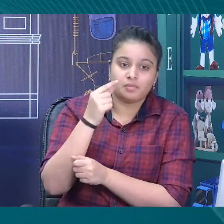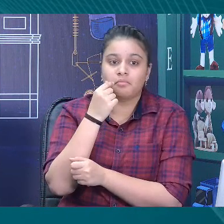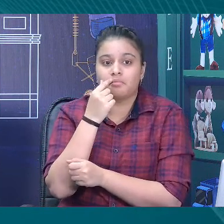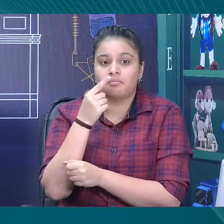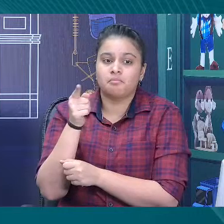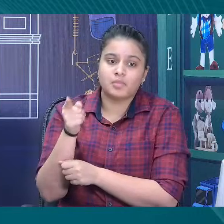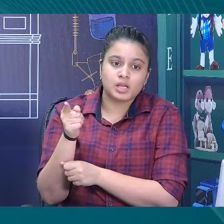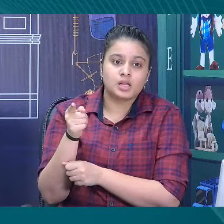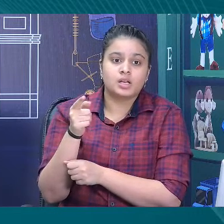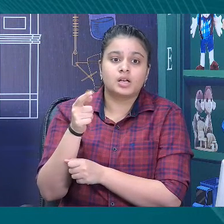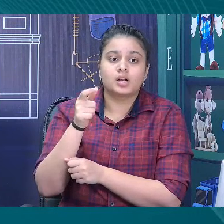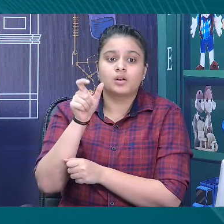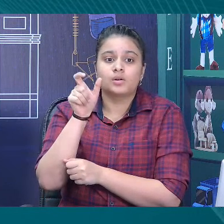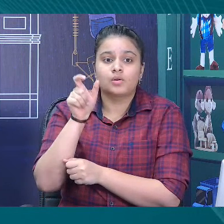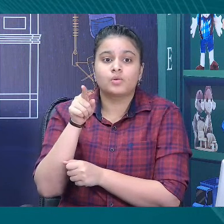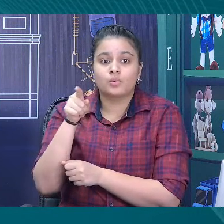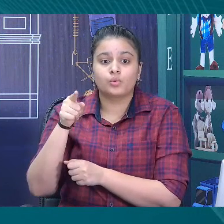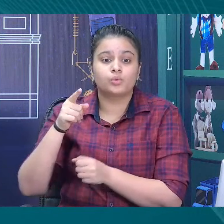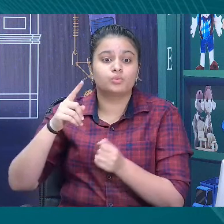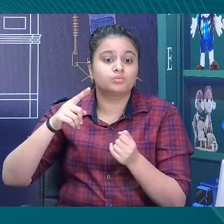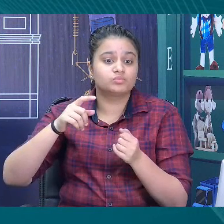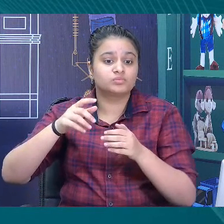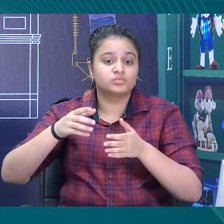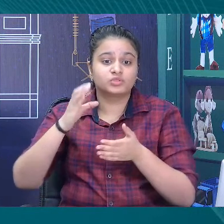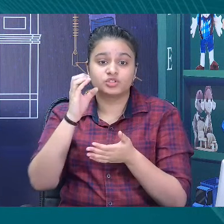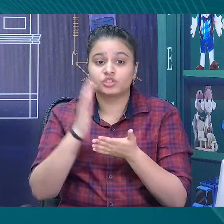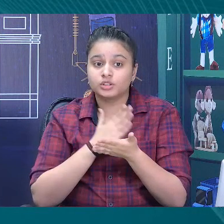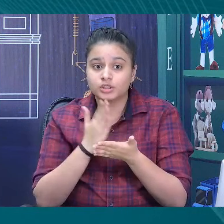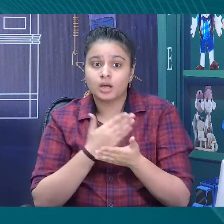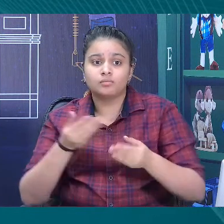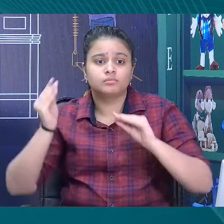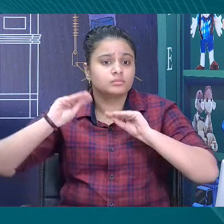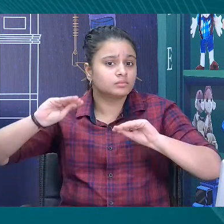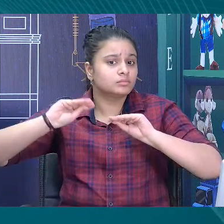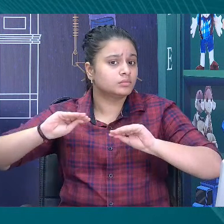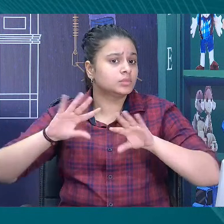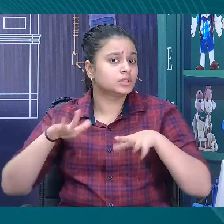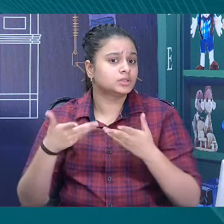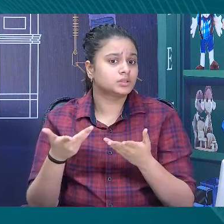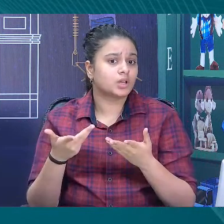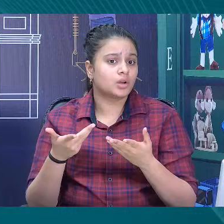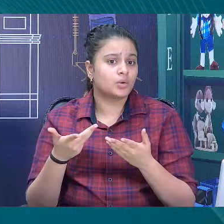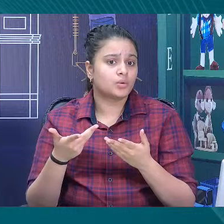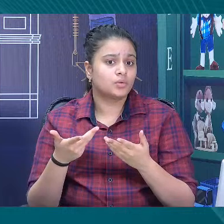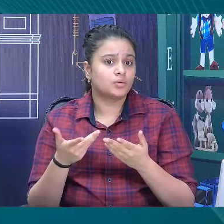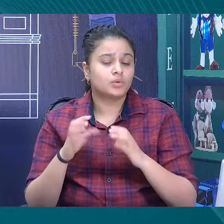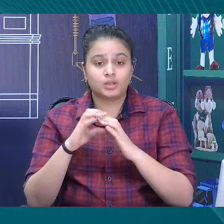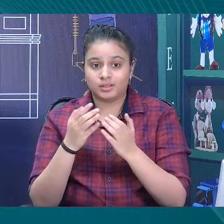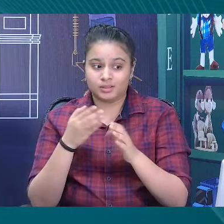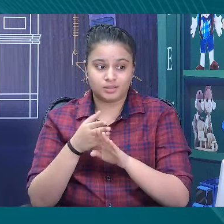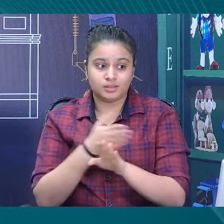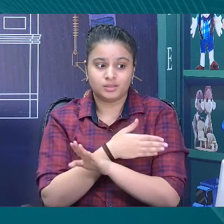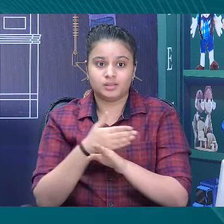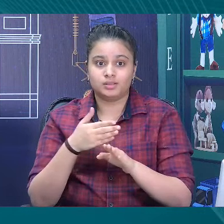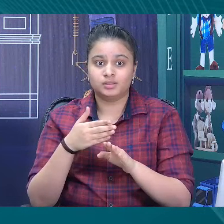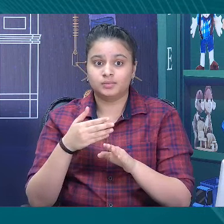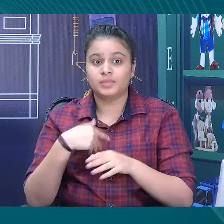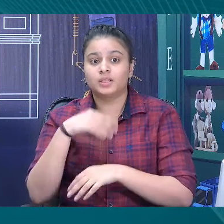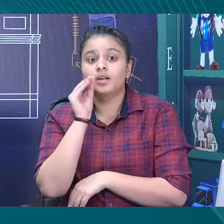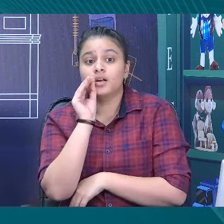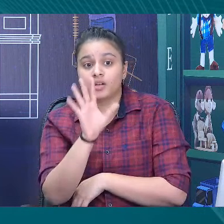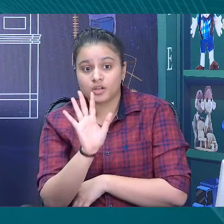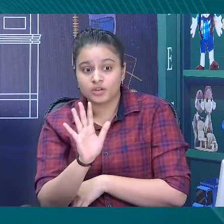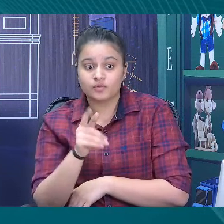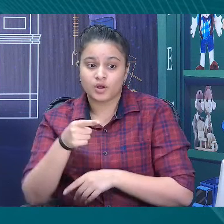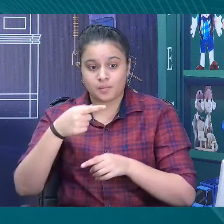does the lesson in the classroom, to be able, before the classroom, to be able to say, okay, I know all the children in